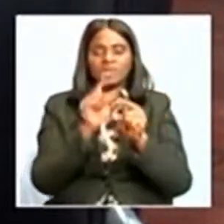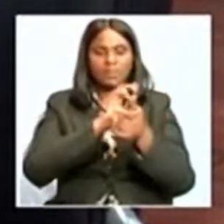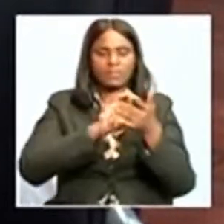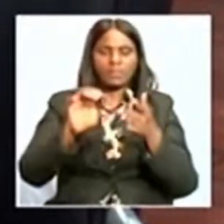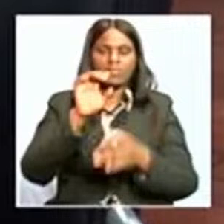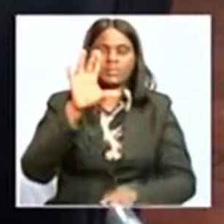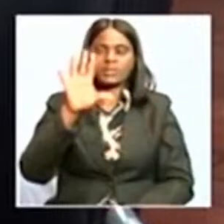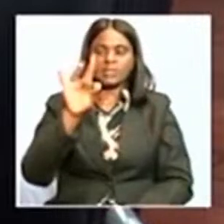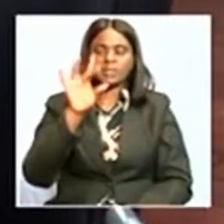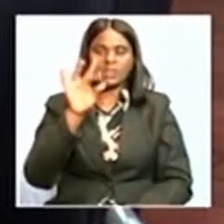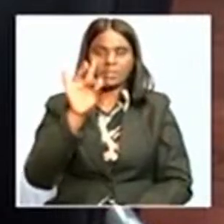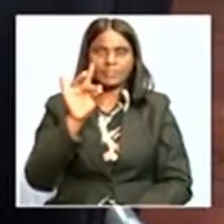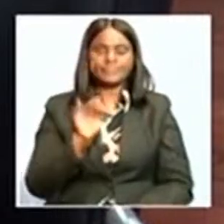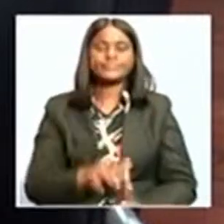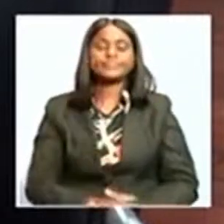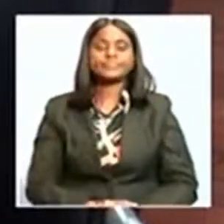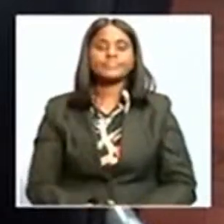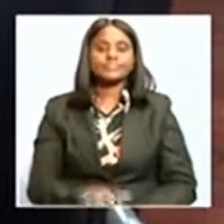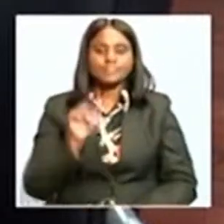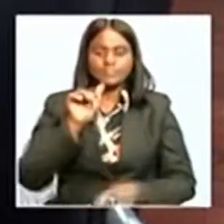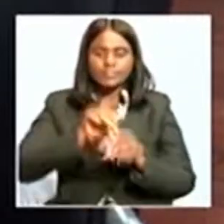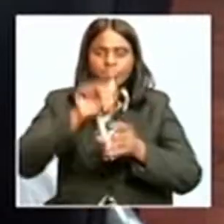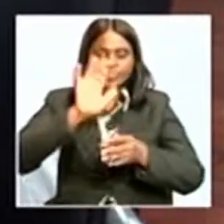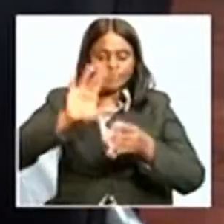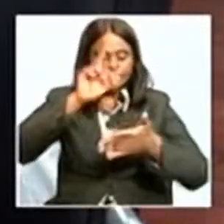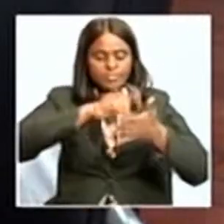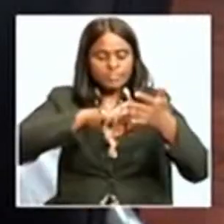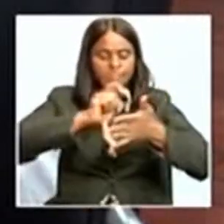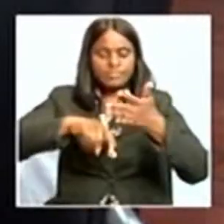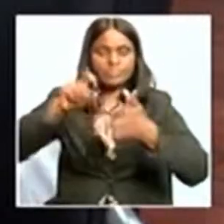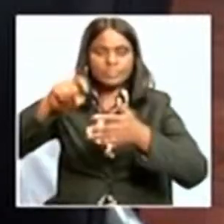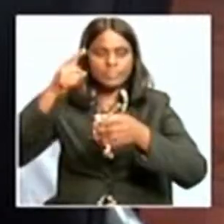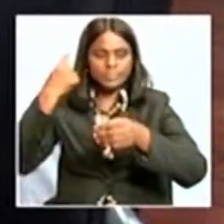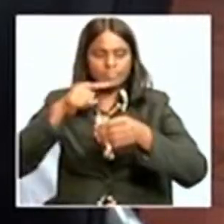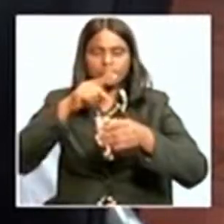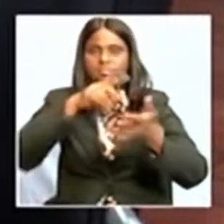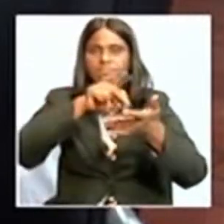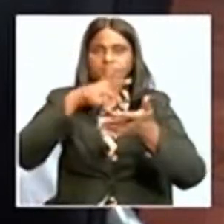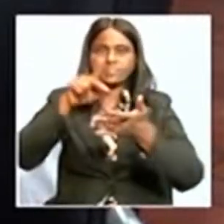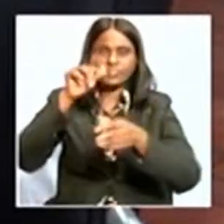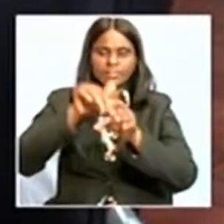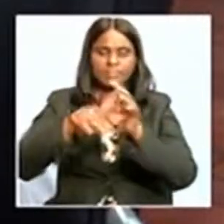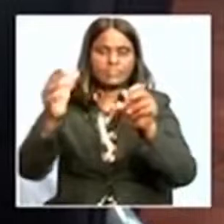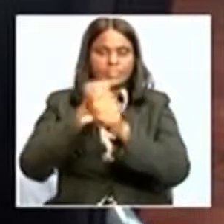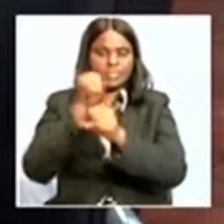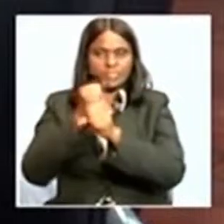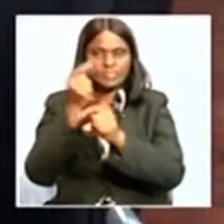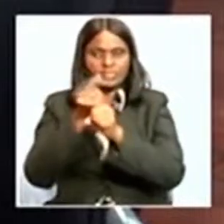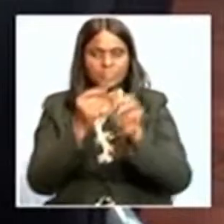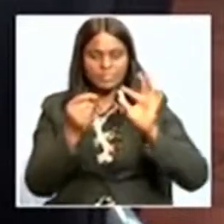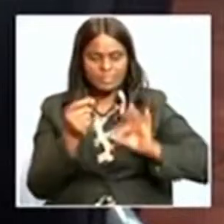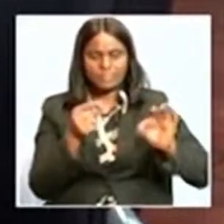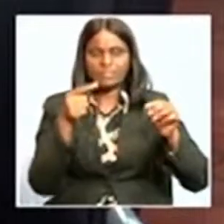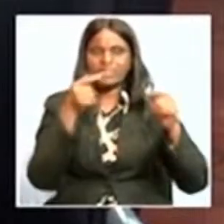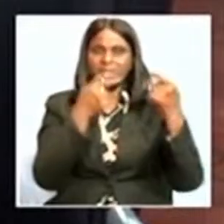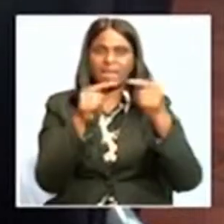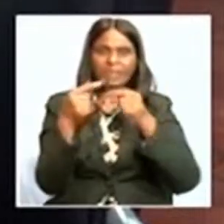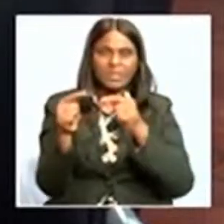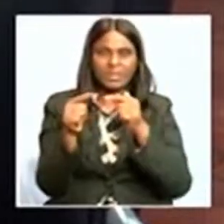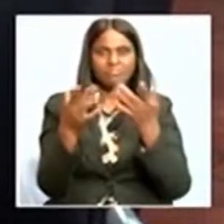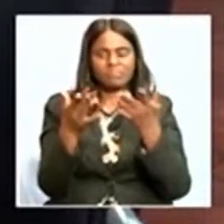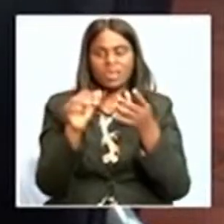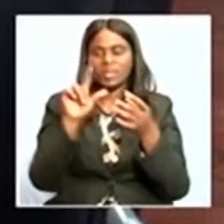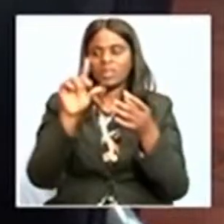8, on the tax required to be deducted from the payment on winnings from gaming, lotteries,